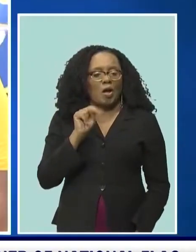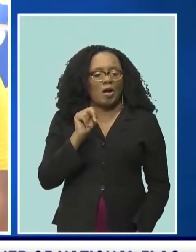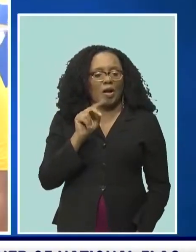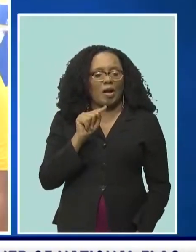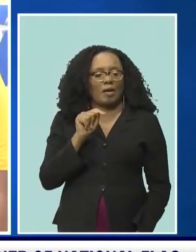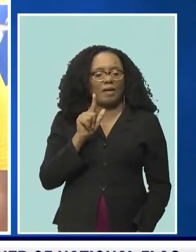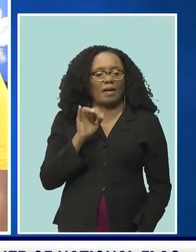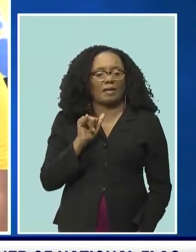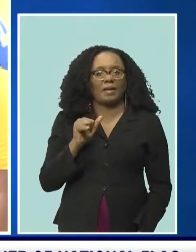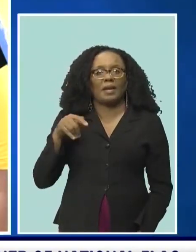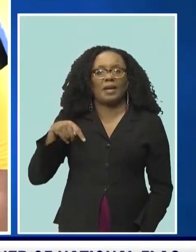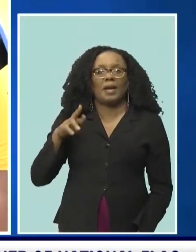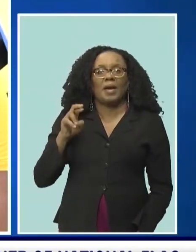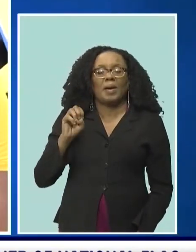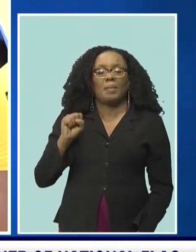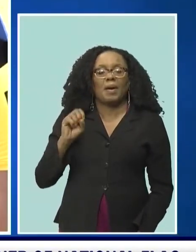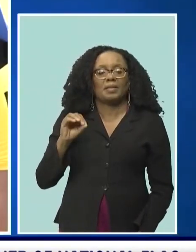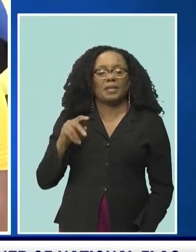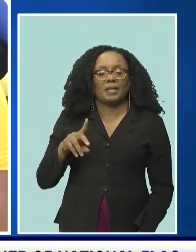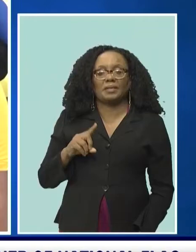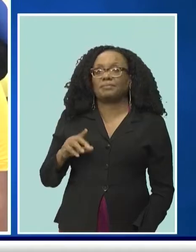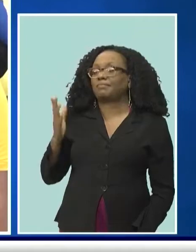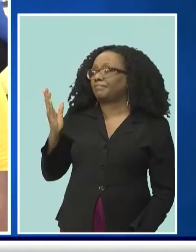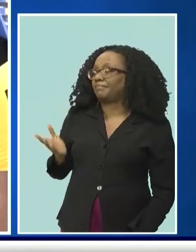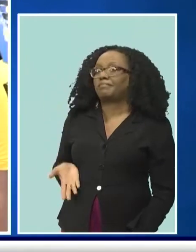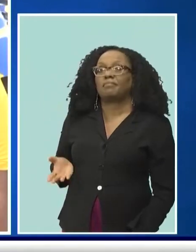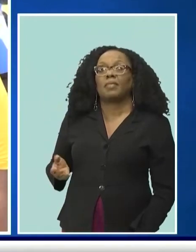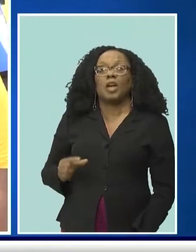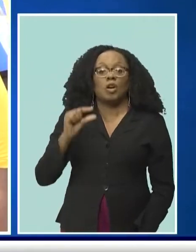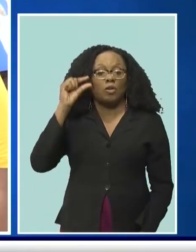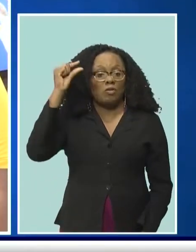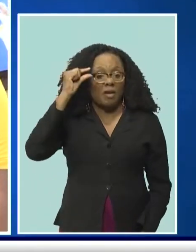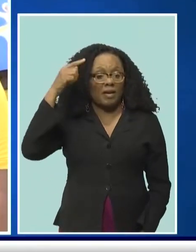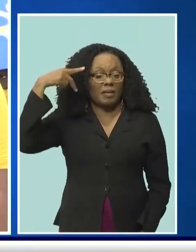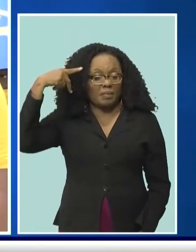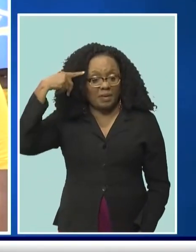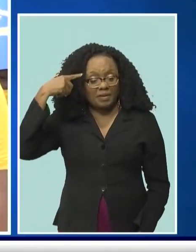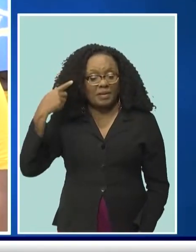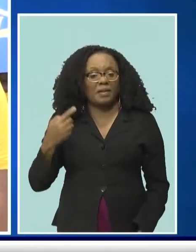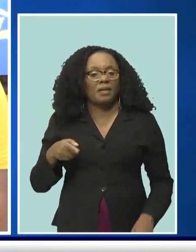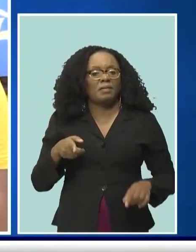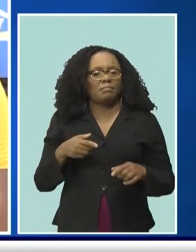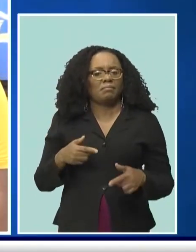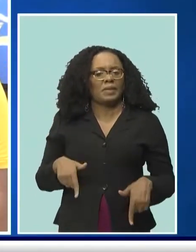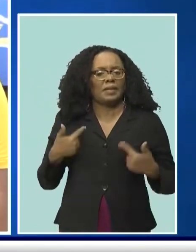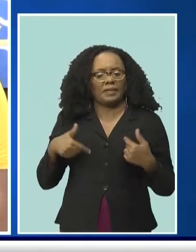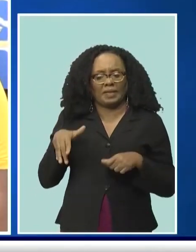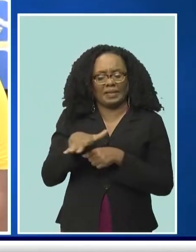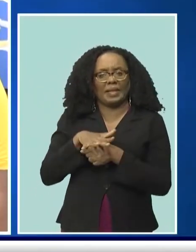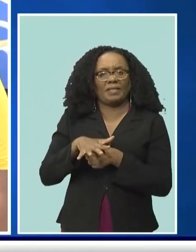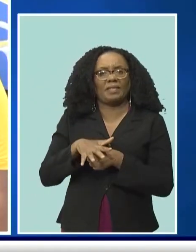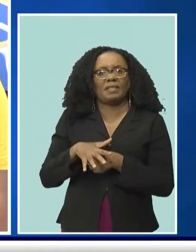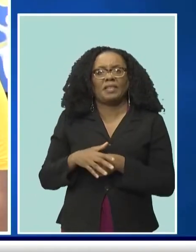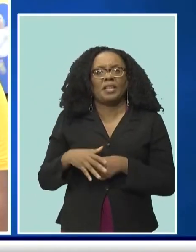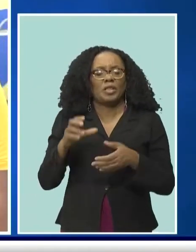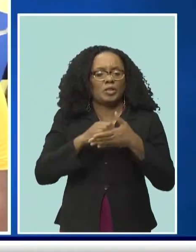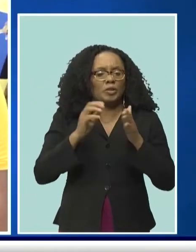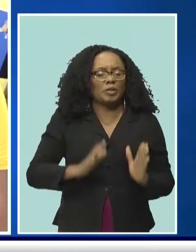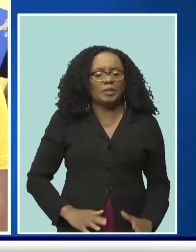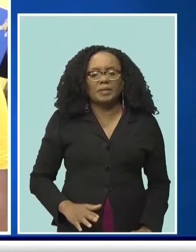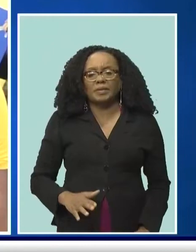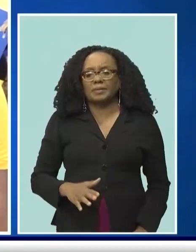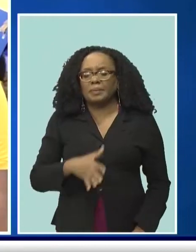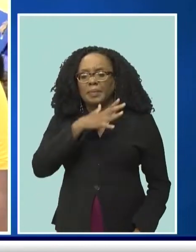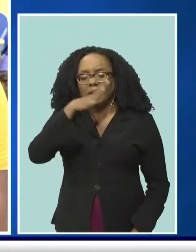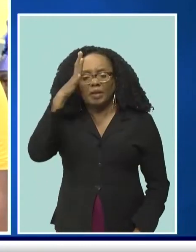Grantley Prescott actually came from this area, and not many students, if any at all, and even some of their parents and guardians don't know where he actually